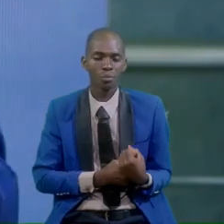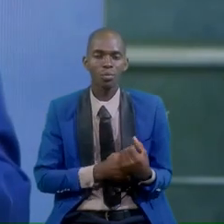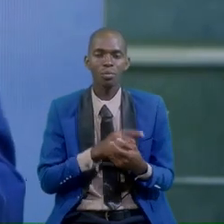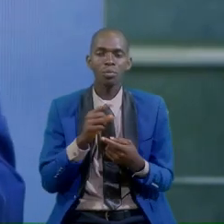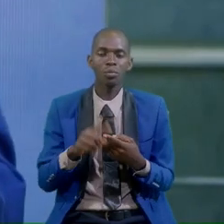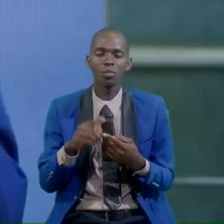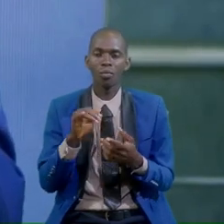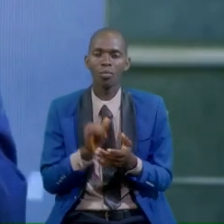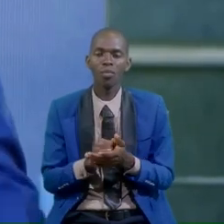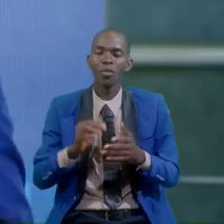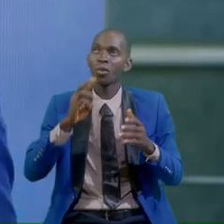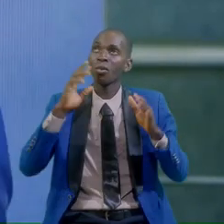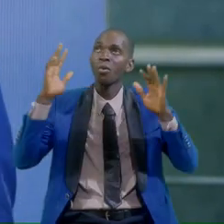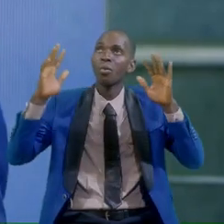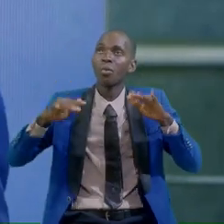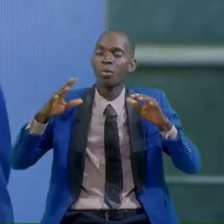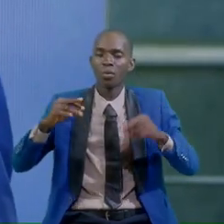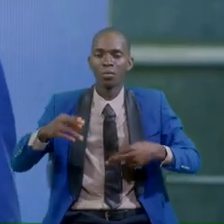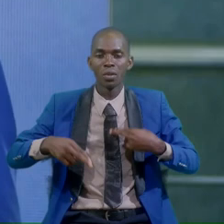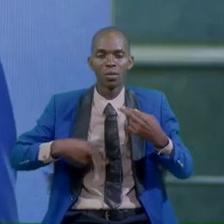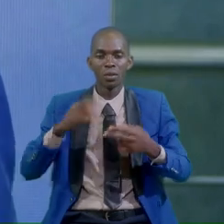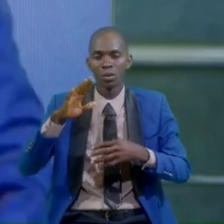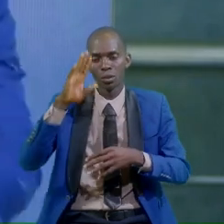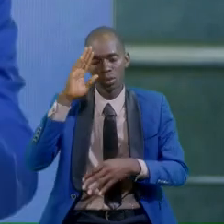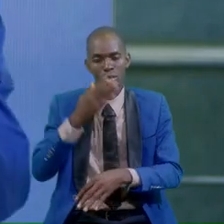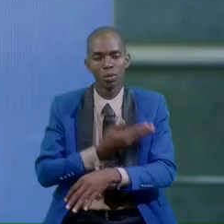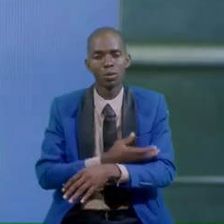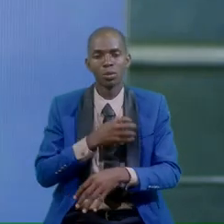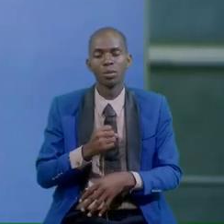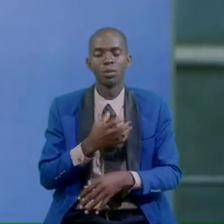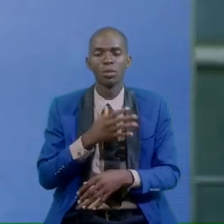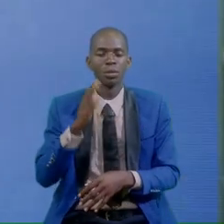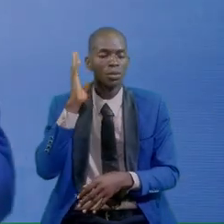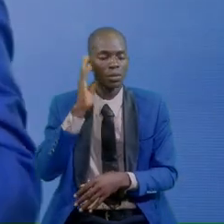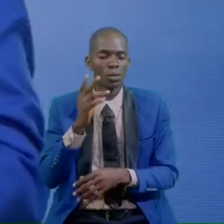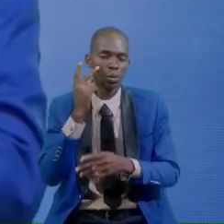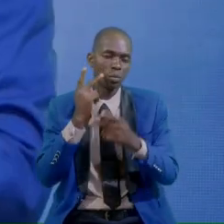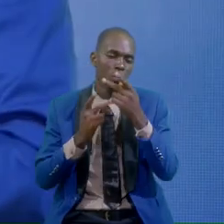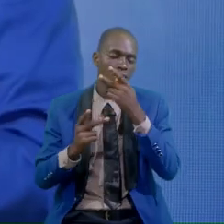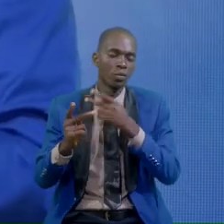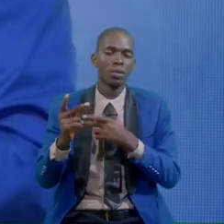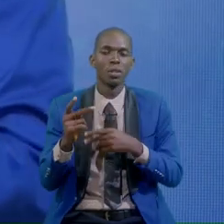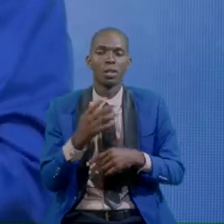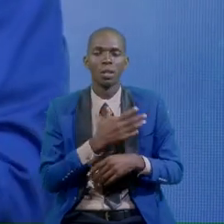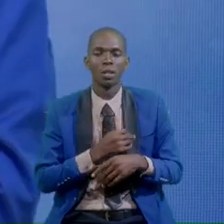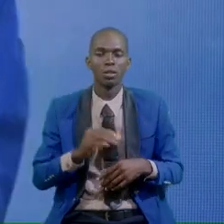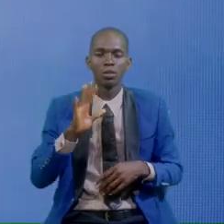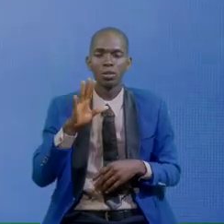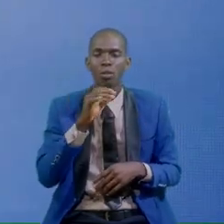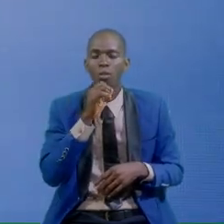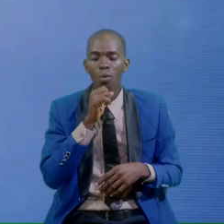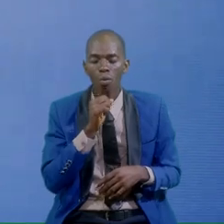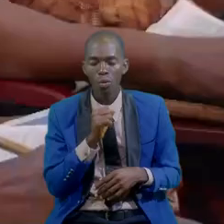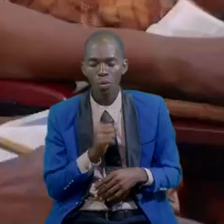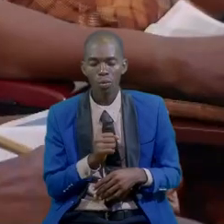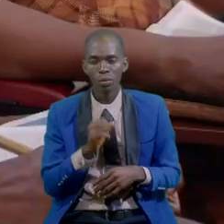revival comes. Your sons and your prophets shall prophesy. Your old men,